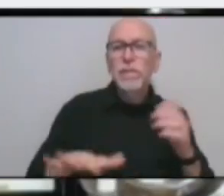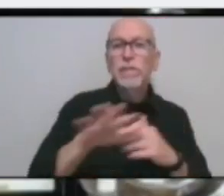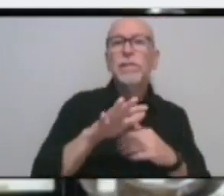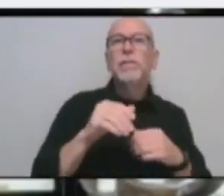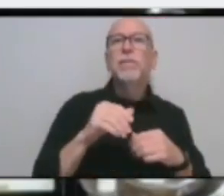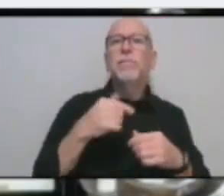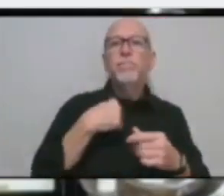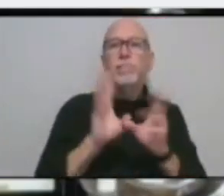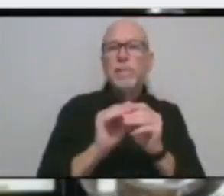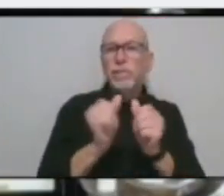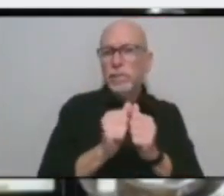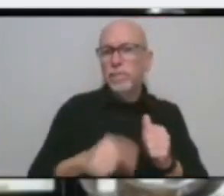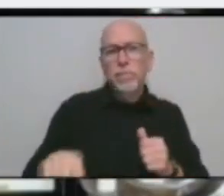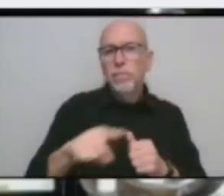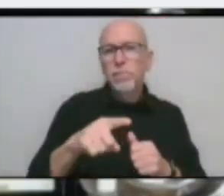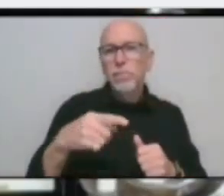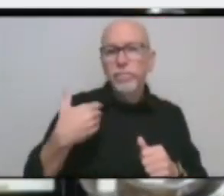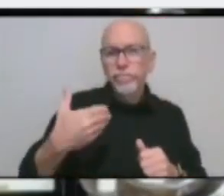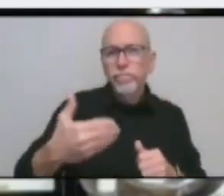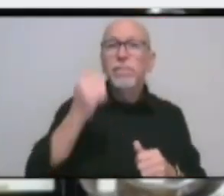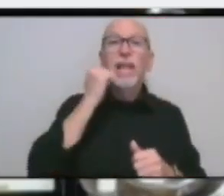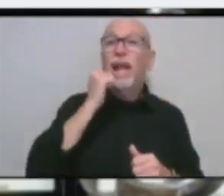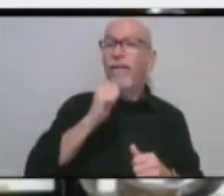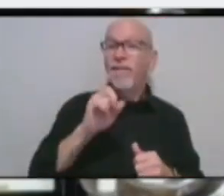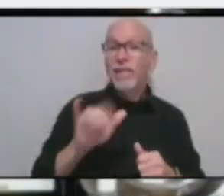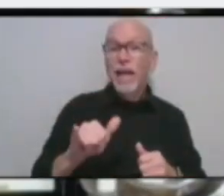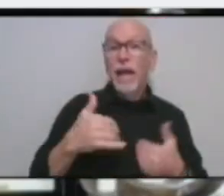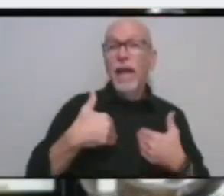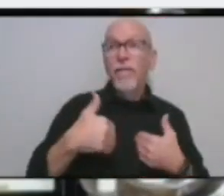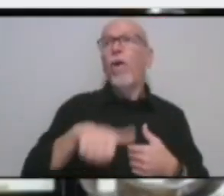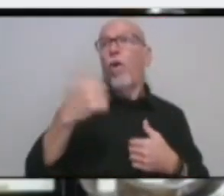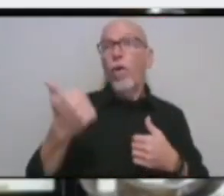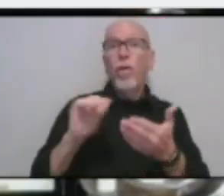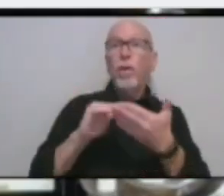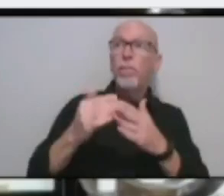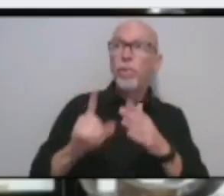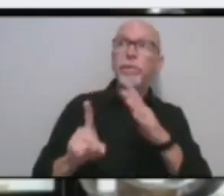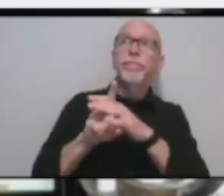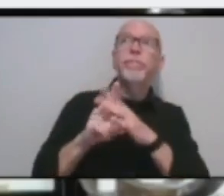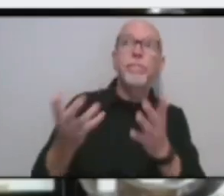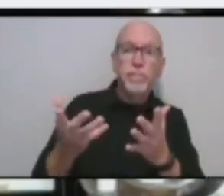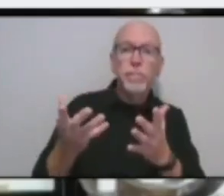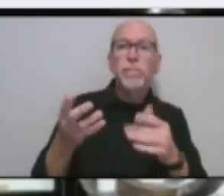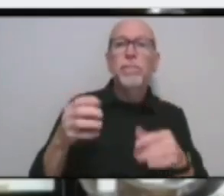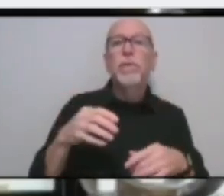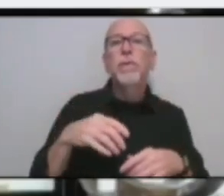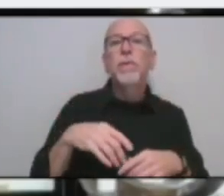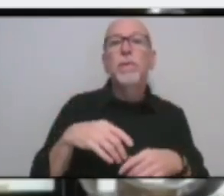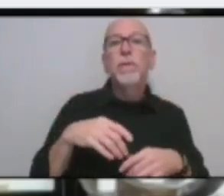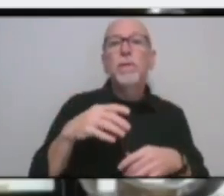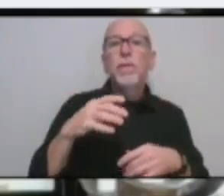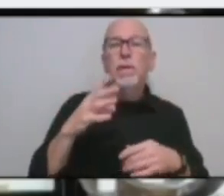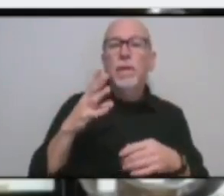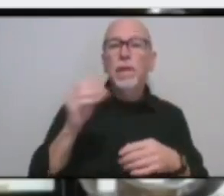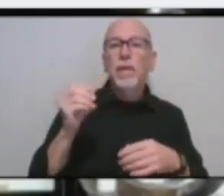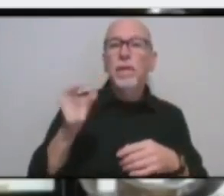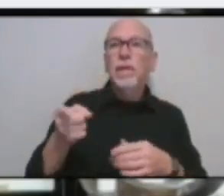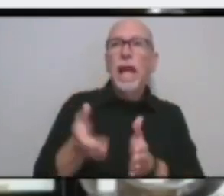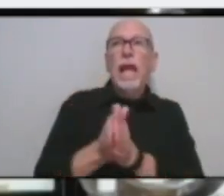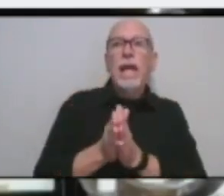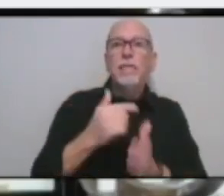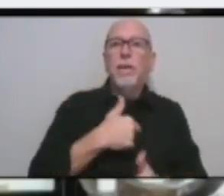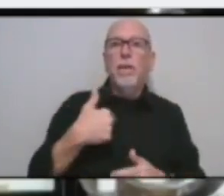and with every day there's another local community where the rubber meets the road that is asking